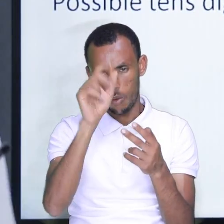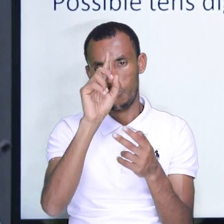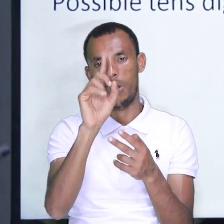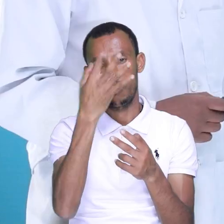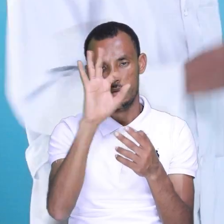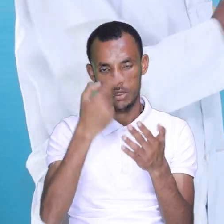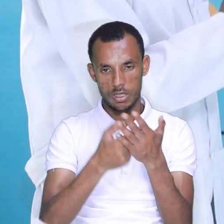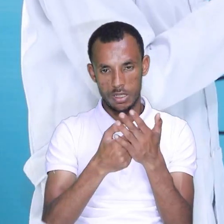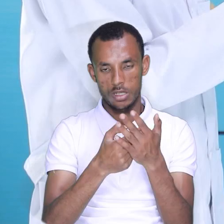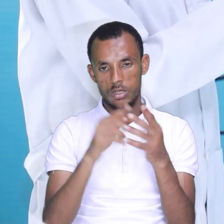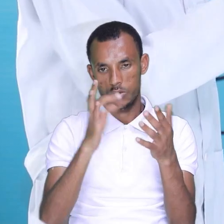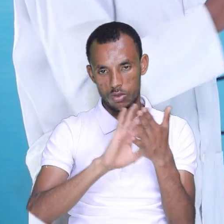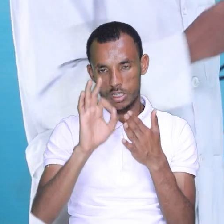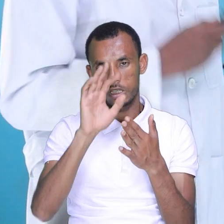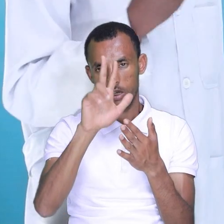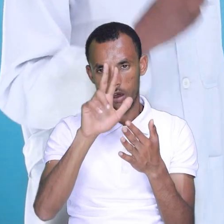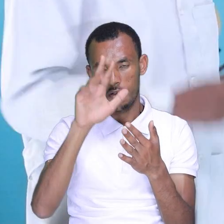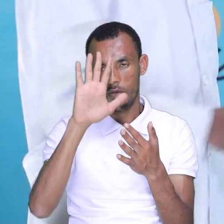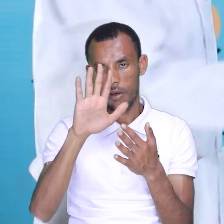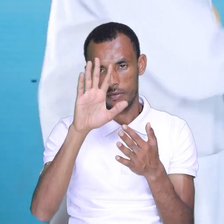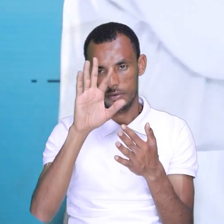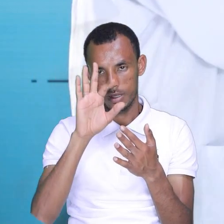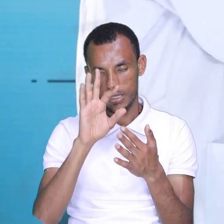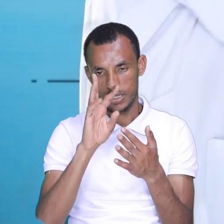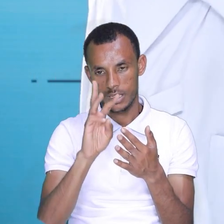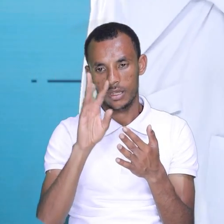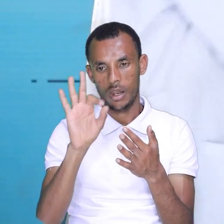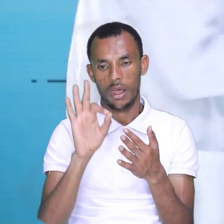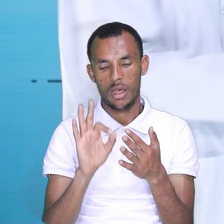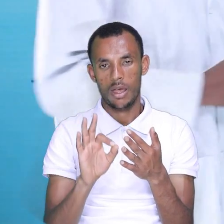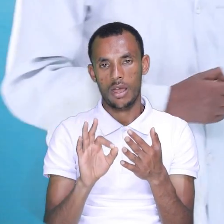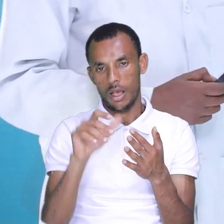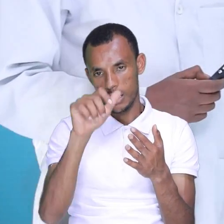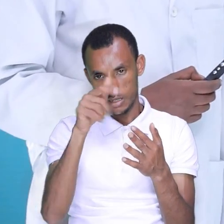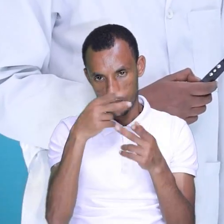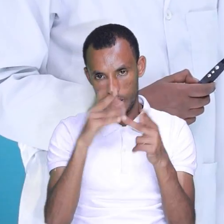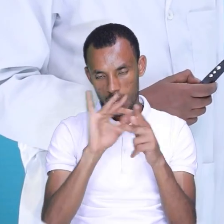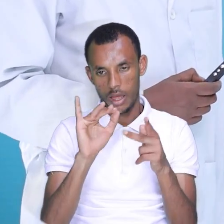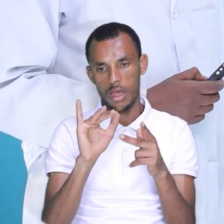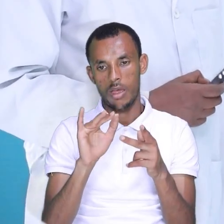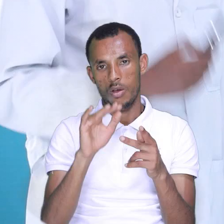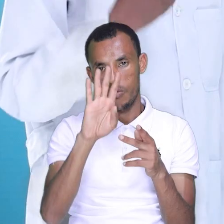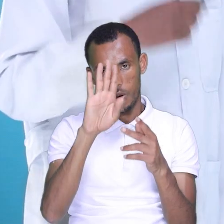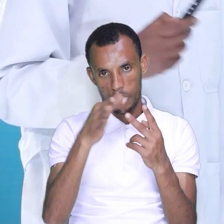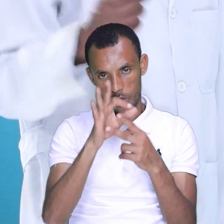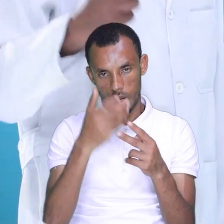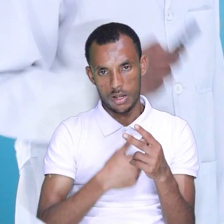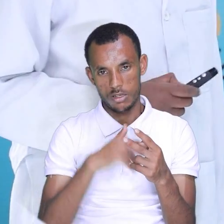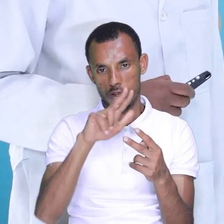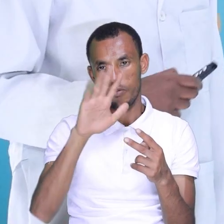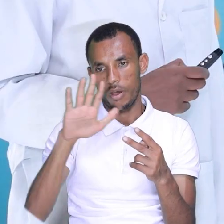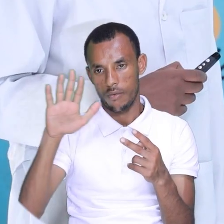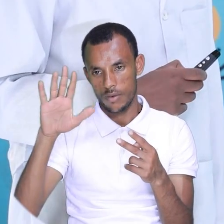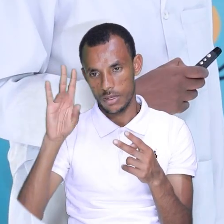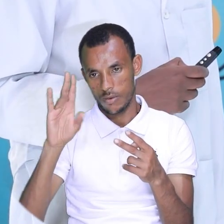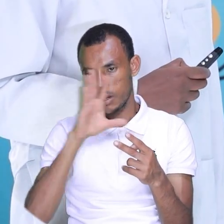digits, 3, 5, 6, 9. So for the tens place, we have 4 possible choices. Since a digit cannot